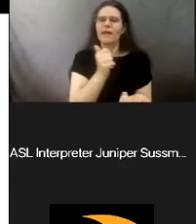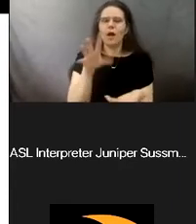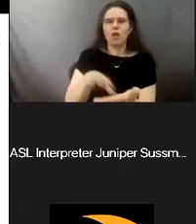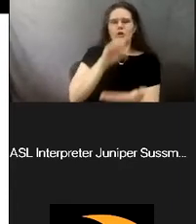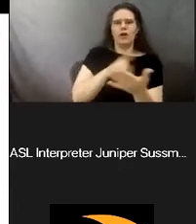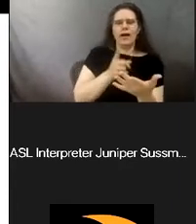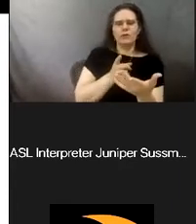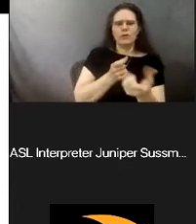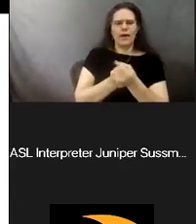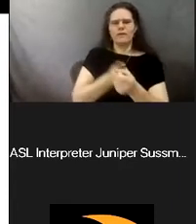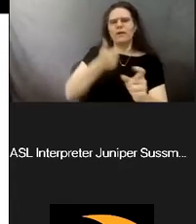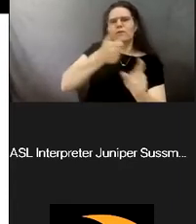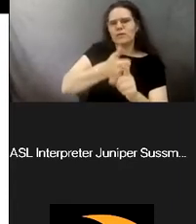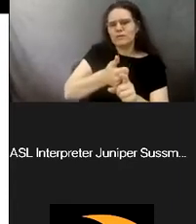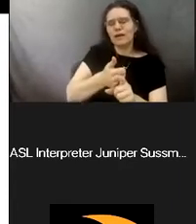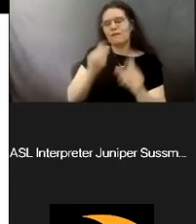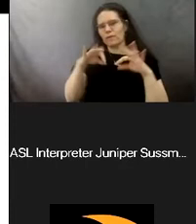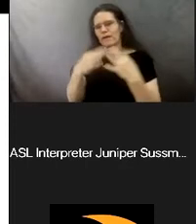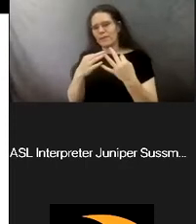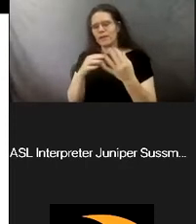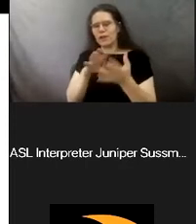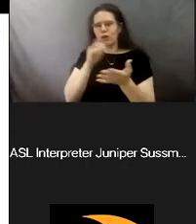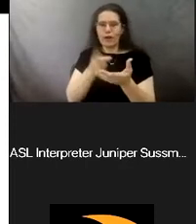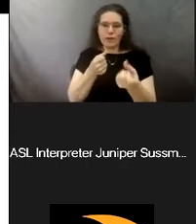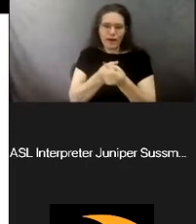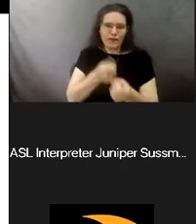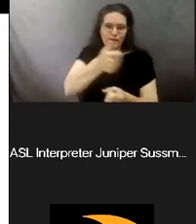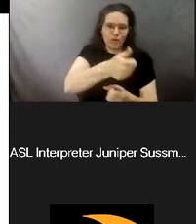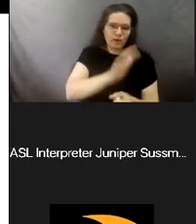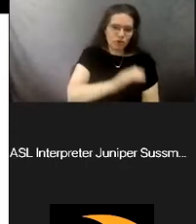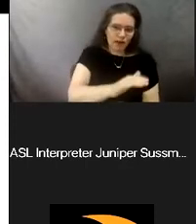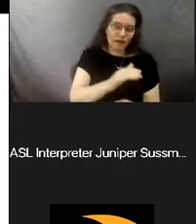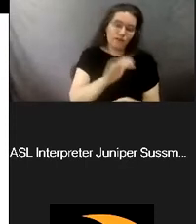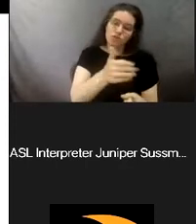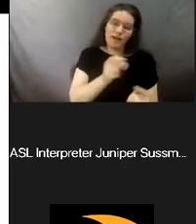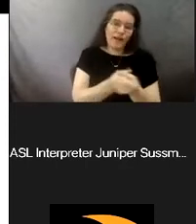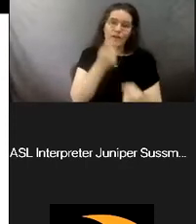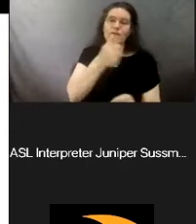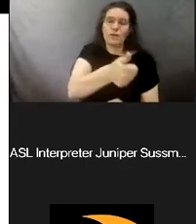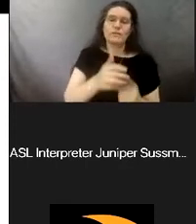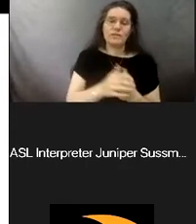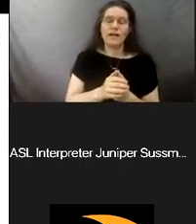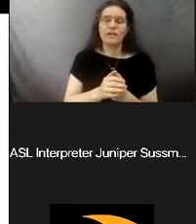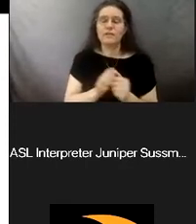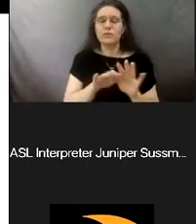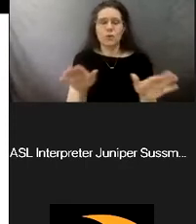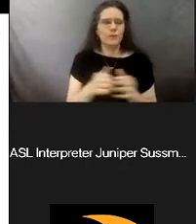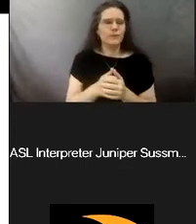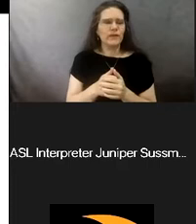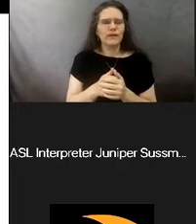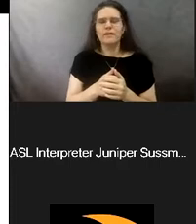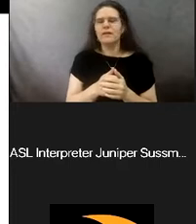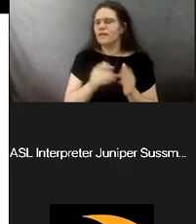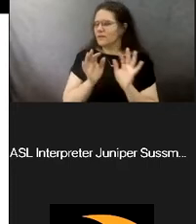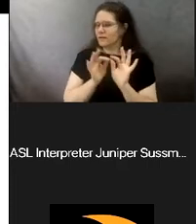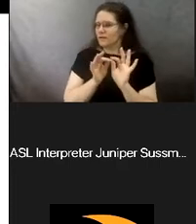their needs, their child's needs, and helping children learn how to advocate for their needs as well. And number 5 that I should have